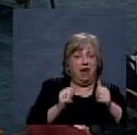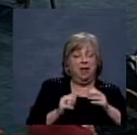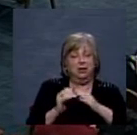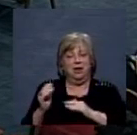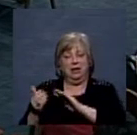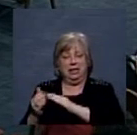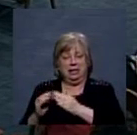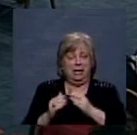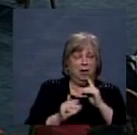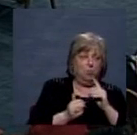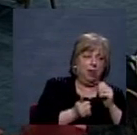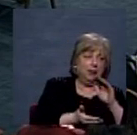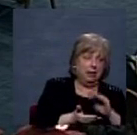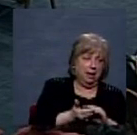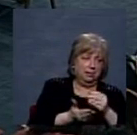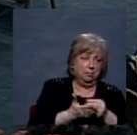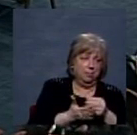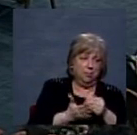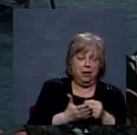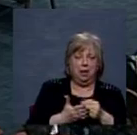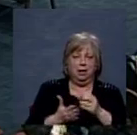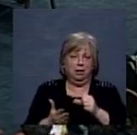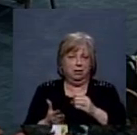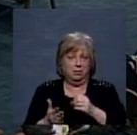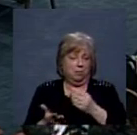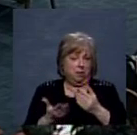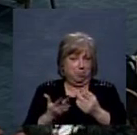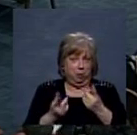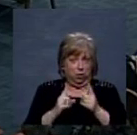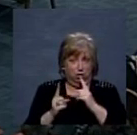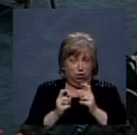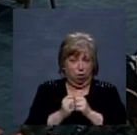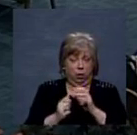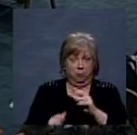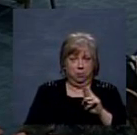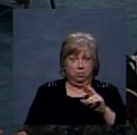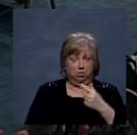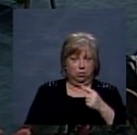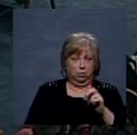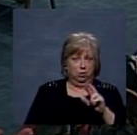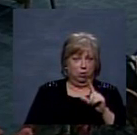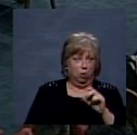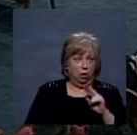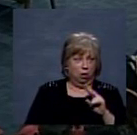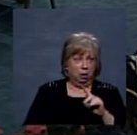the wise, you might want to talk with Mr. Garland about that. Thank you.